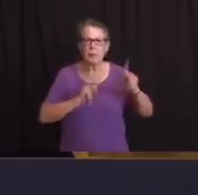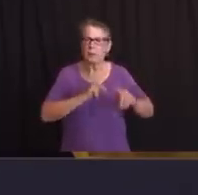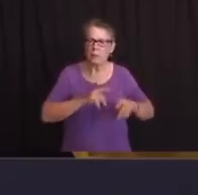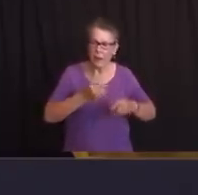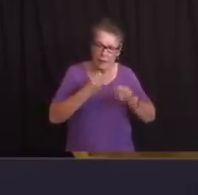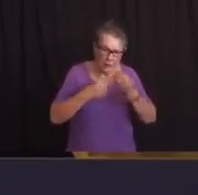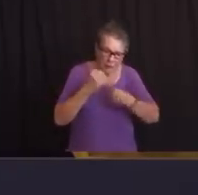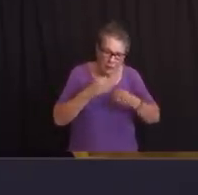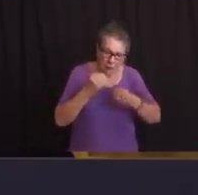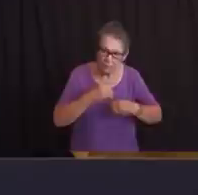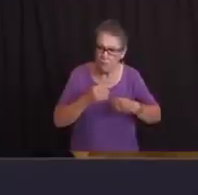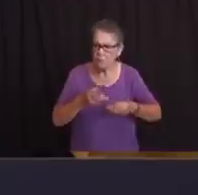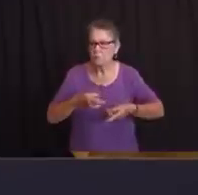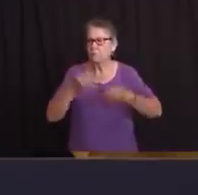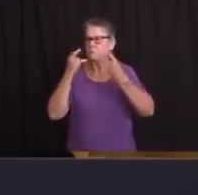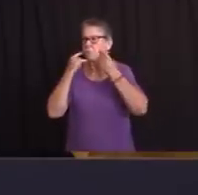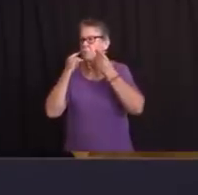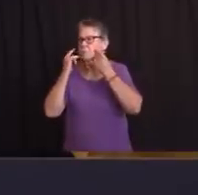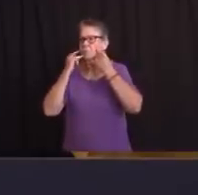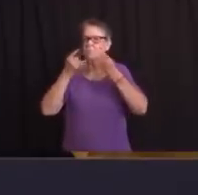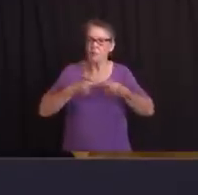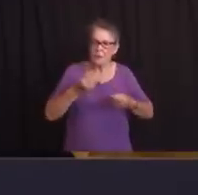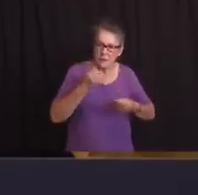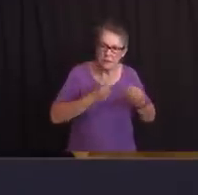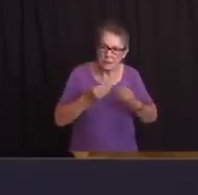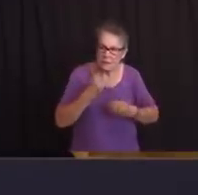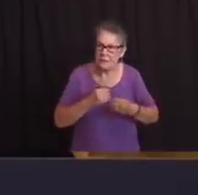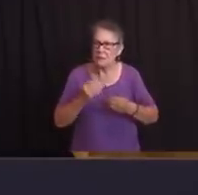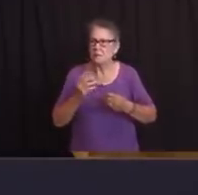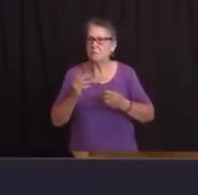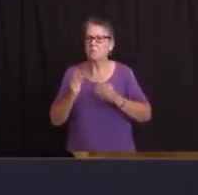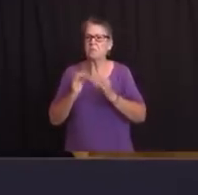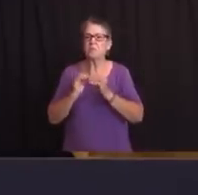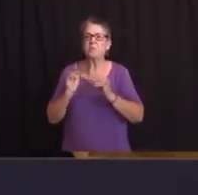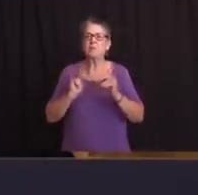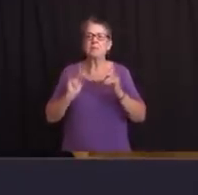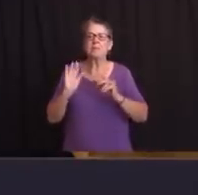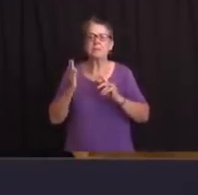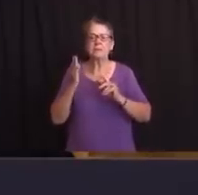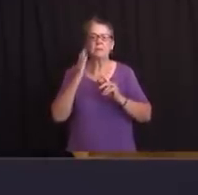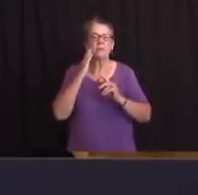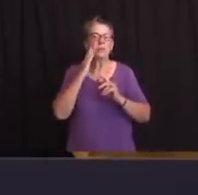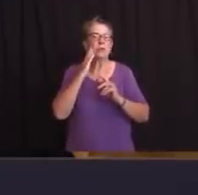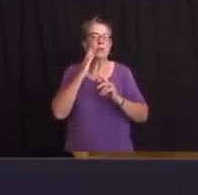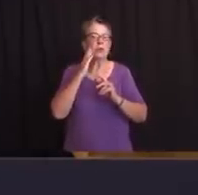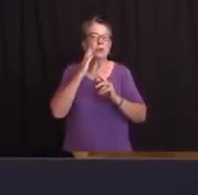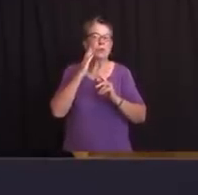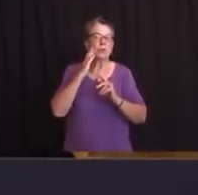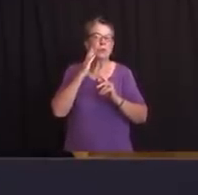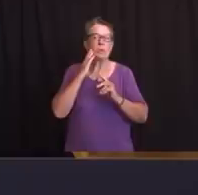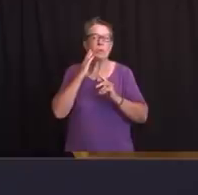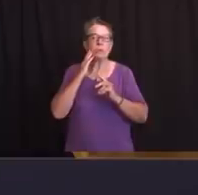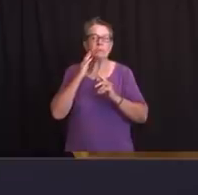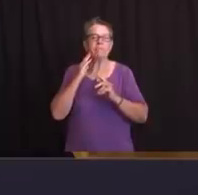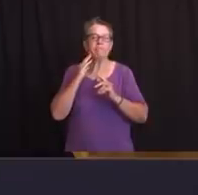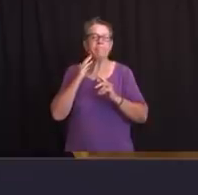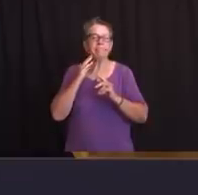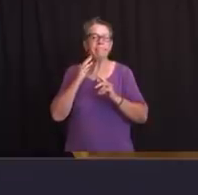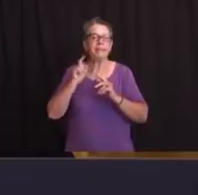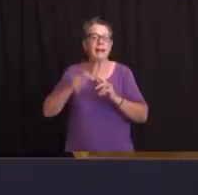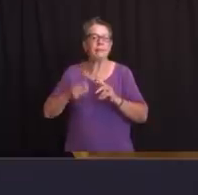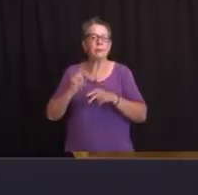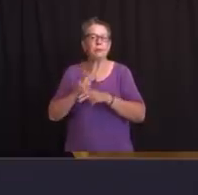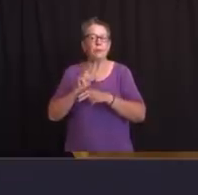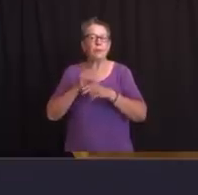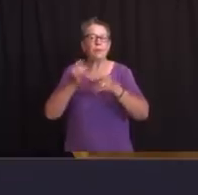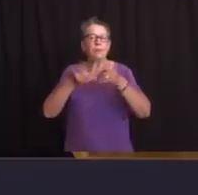higher uptake, but not yet where it needs to be. On state employees, you've seen us take a step.